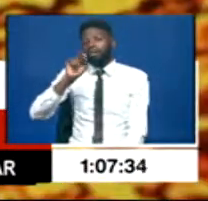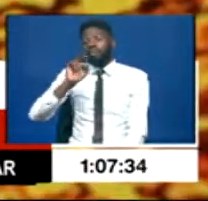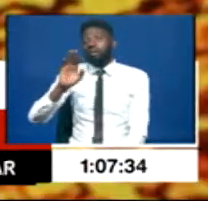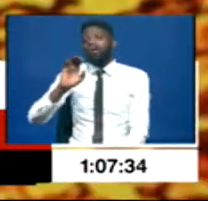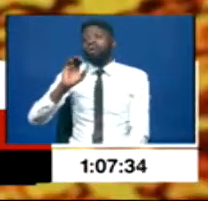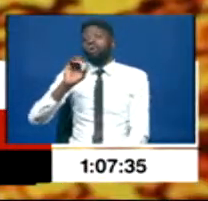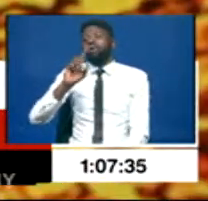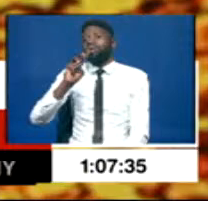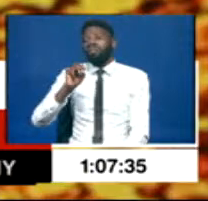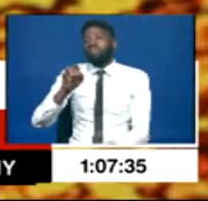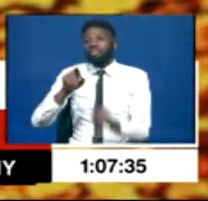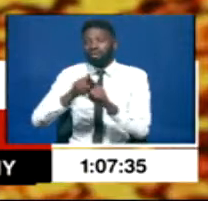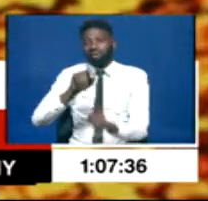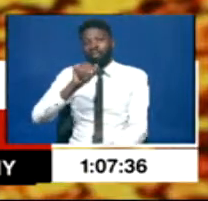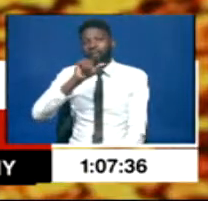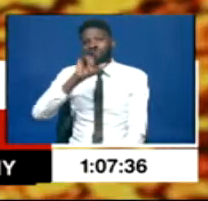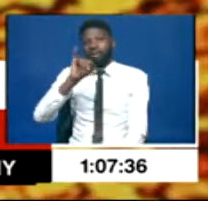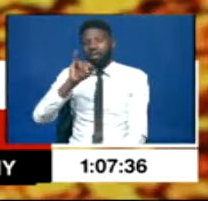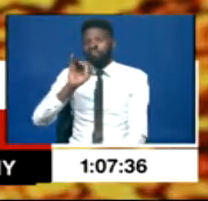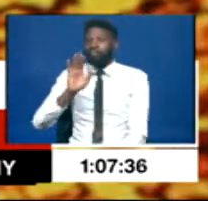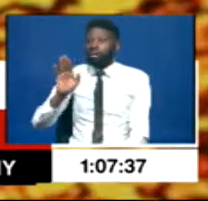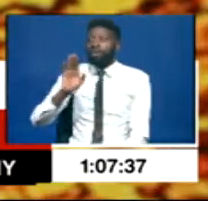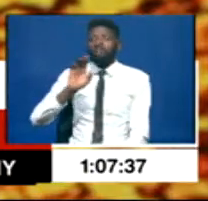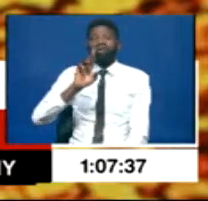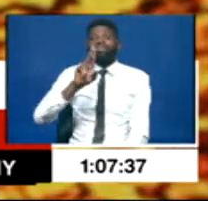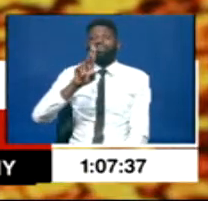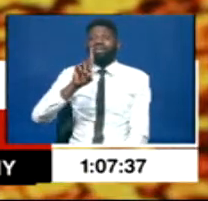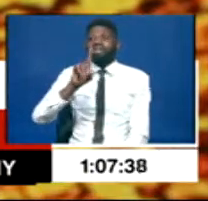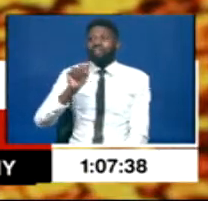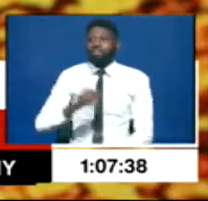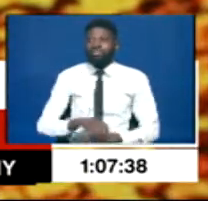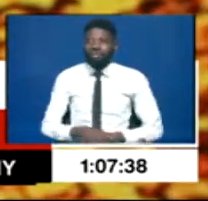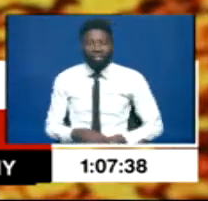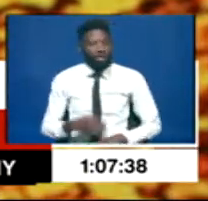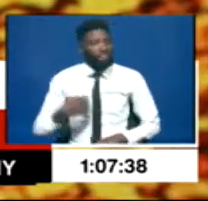shall provide equal opportunity